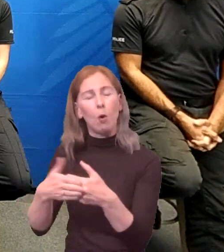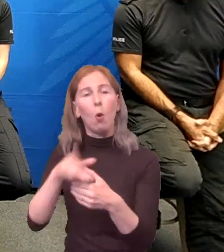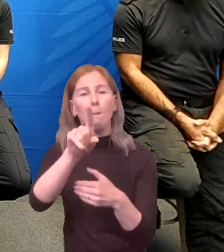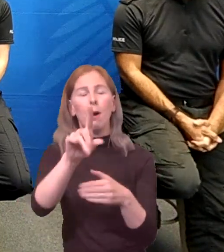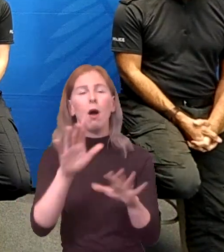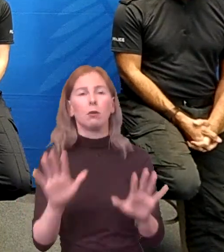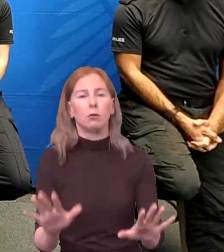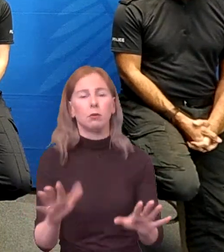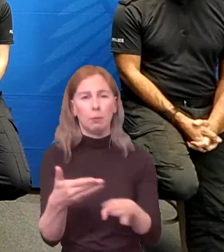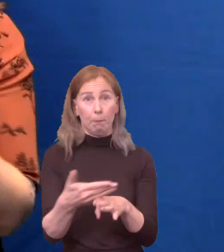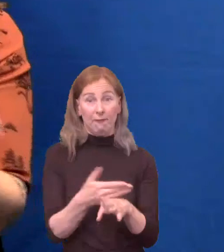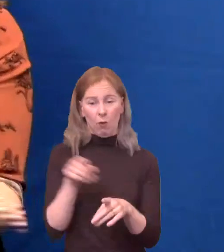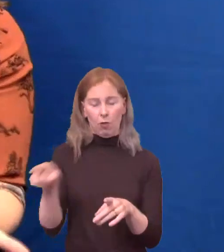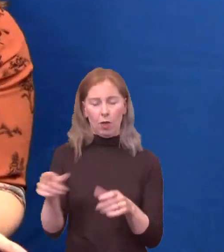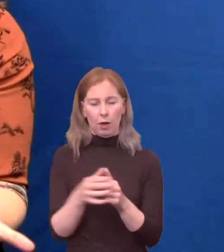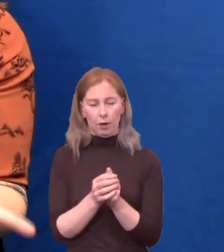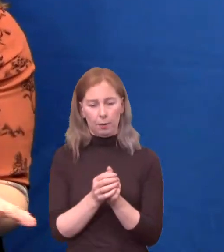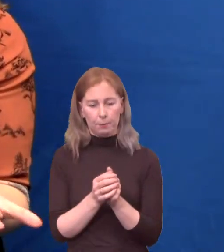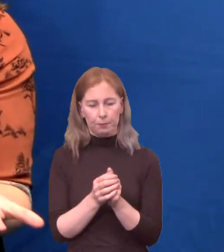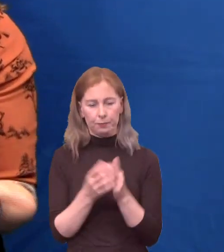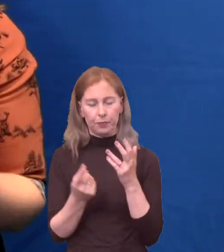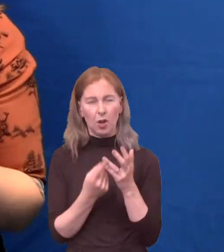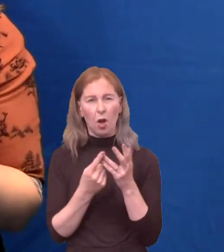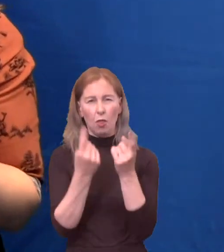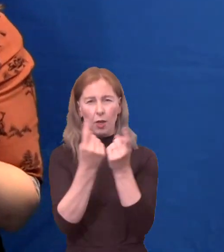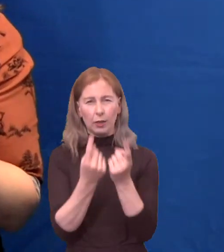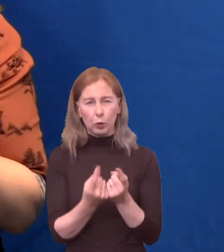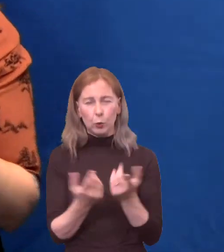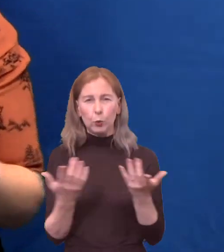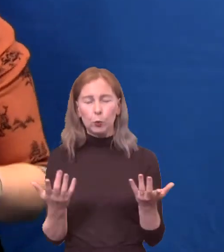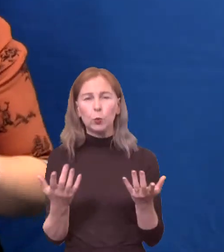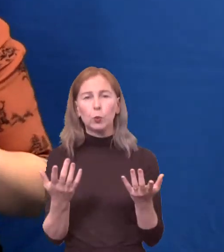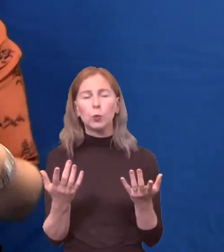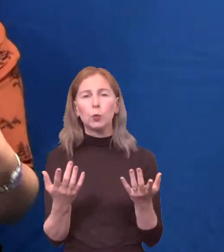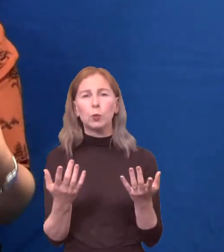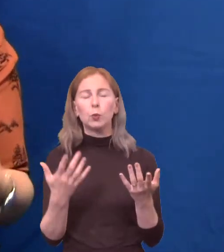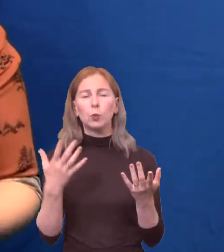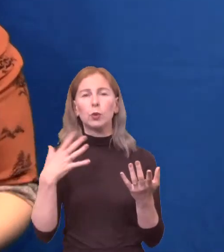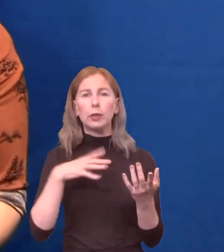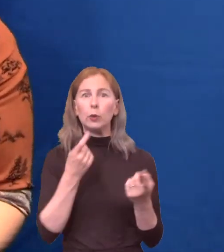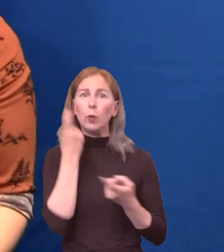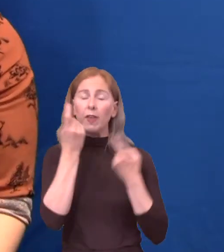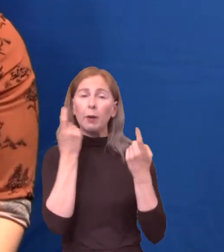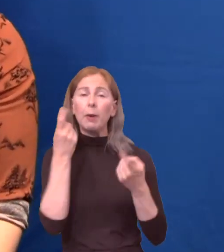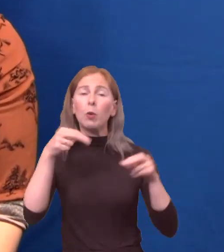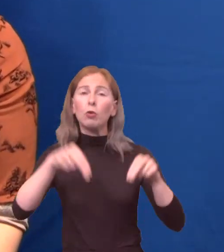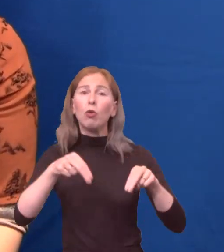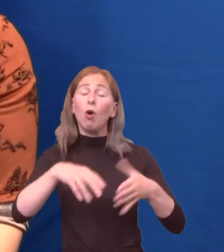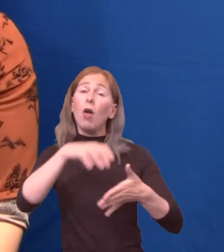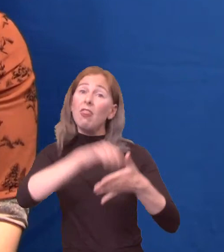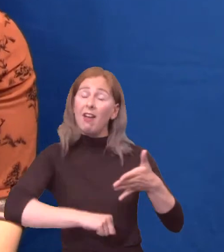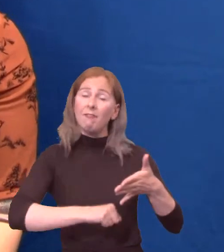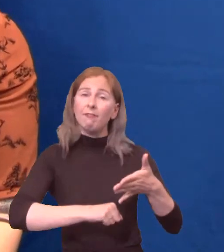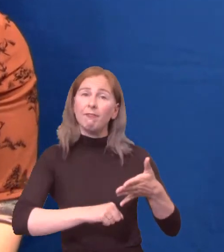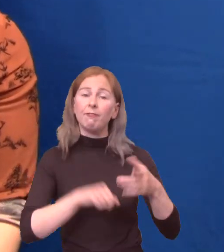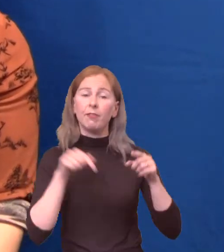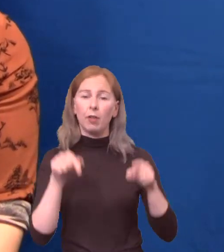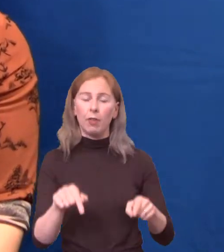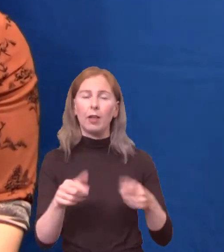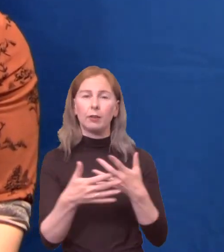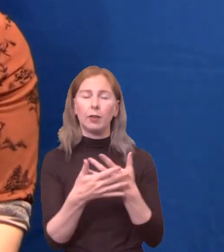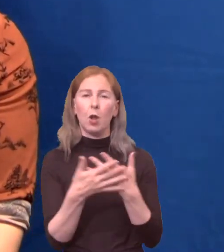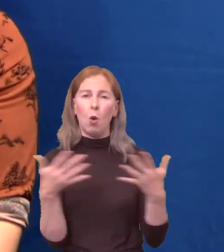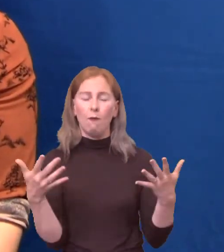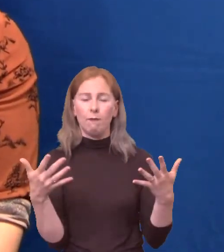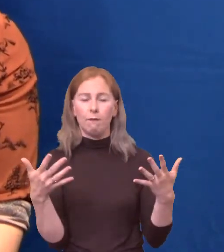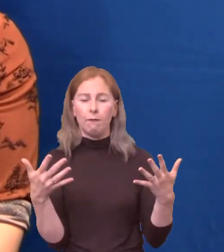sort of dogs is, and maybe something that you've been concerned about, is dog theft. So I think we probably ought to address that sort of while we're here, because it's a thing we get quite a lot in